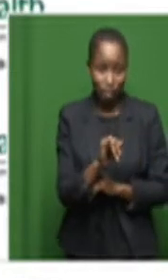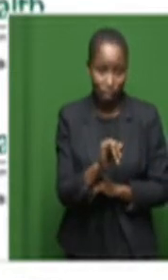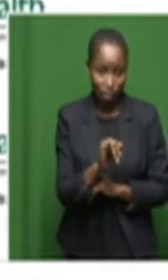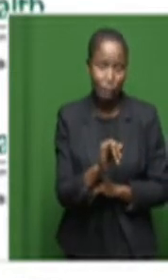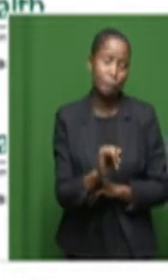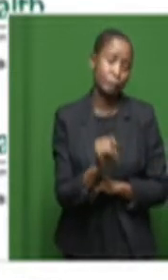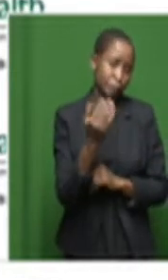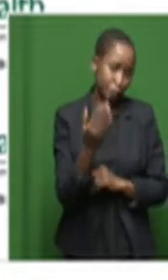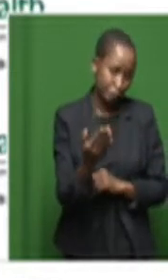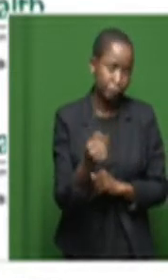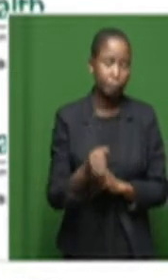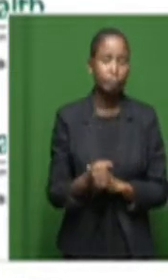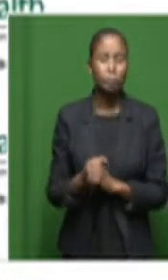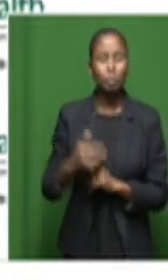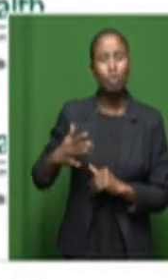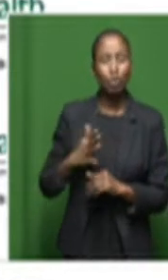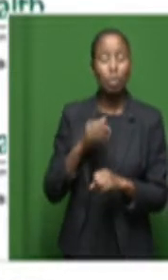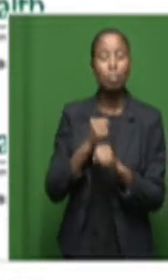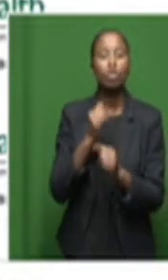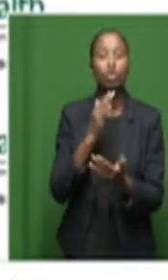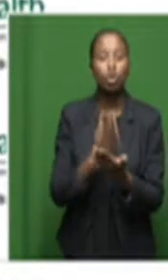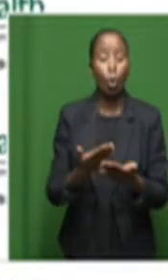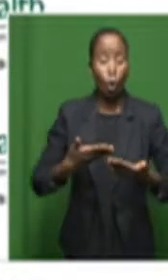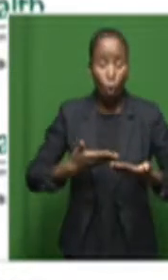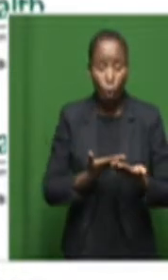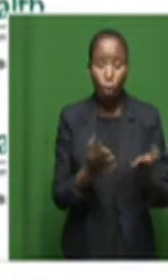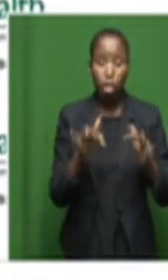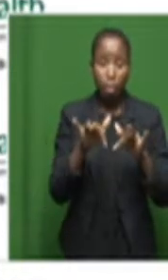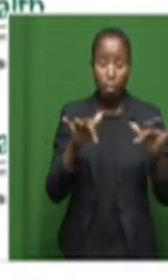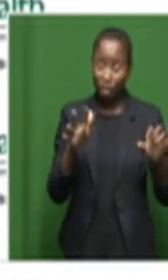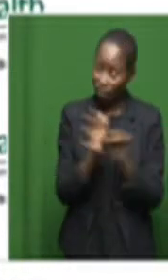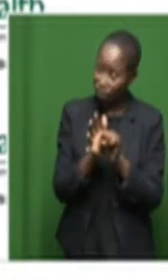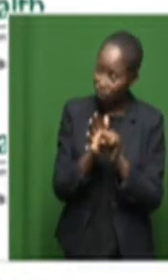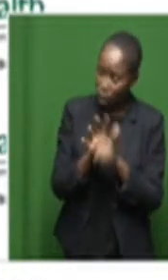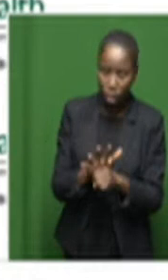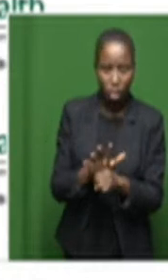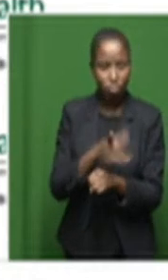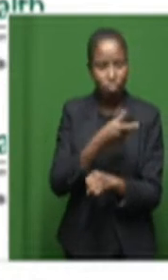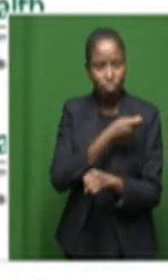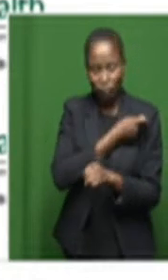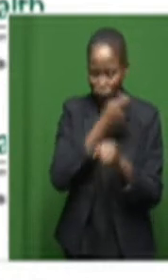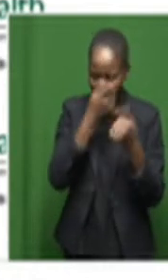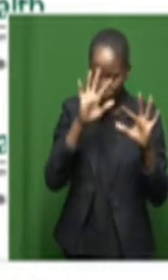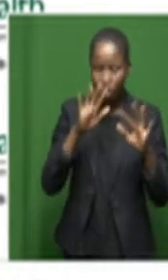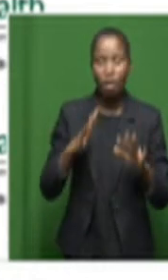to make sure that everybody is fully vaccinated, I want to say to everybody,